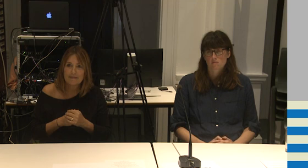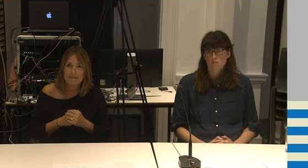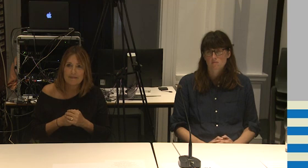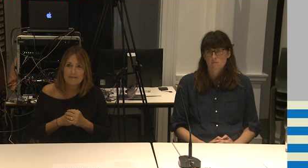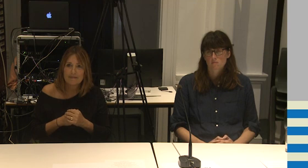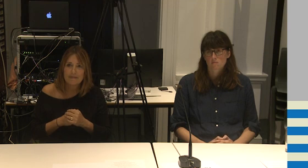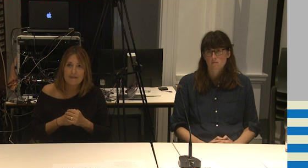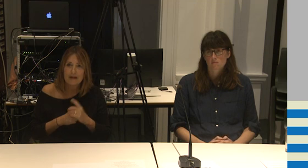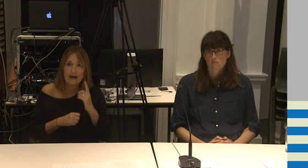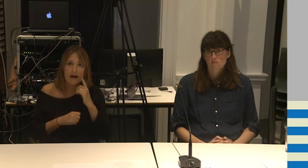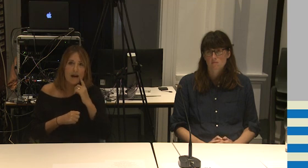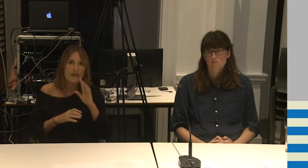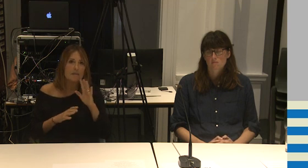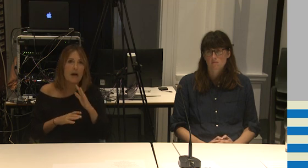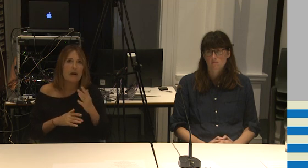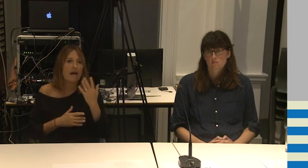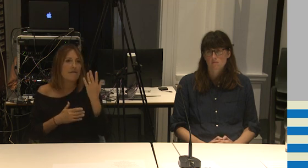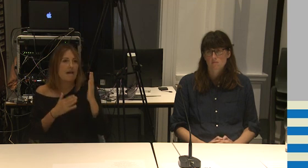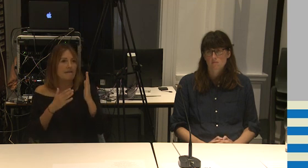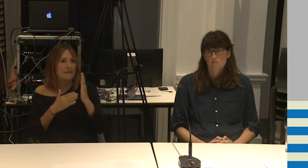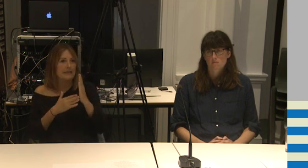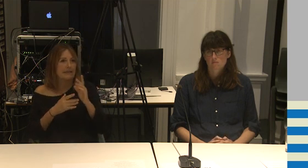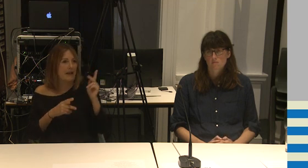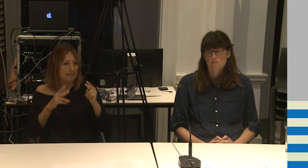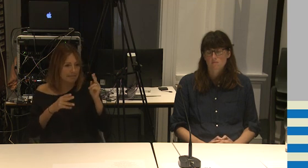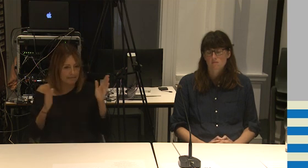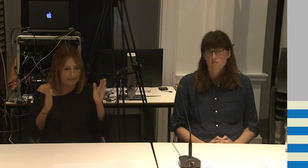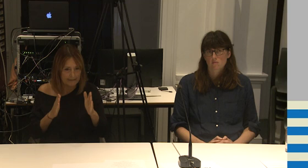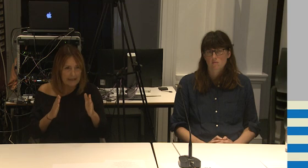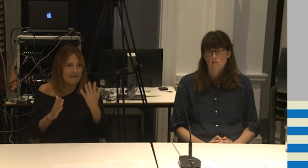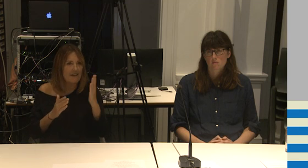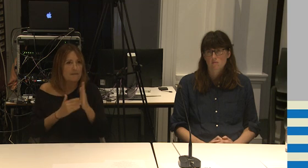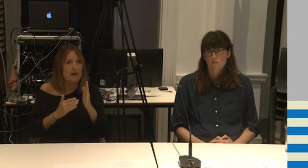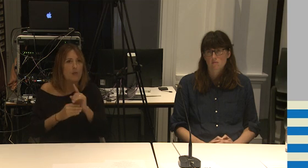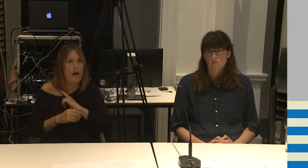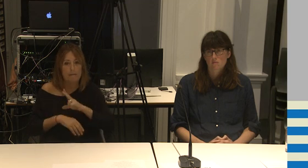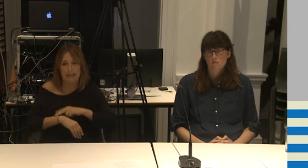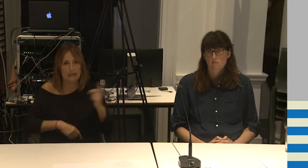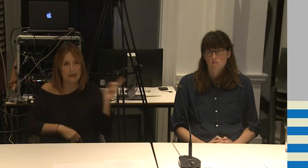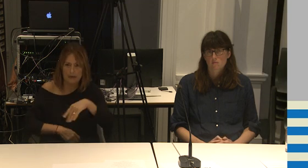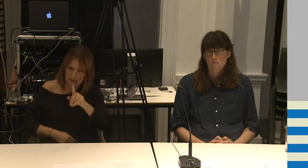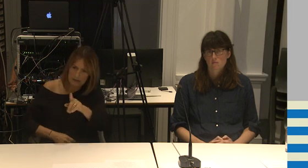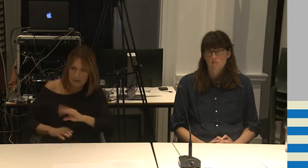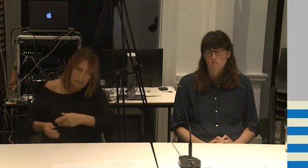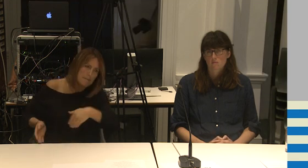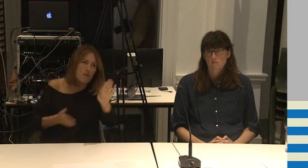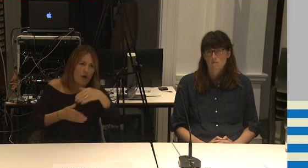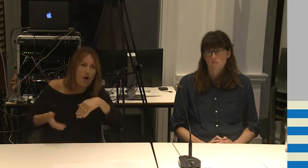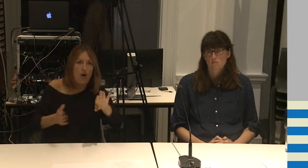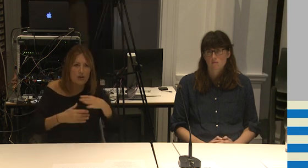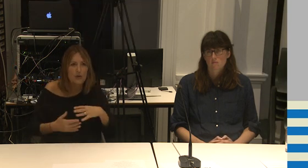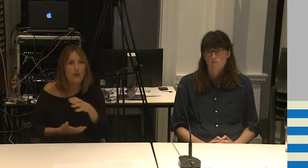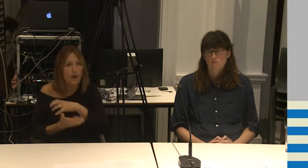we only ended up with about 5 minutes of footage because the police kept coming over and shutting us down, asking us to move on. And so it was